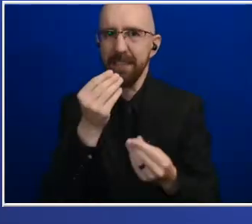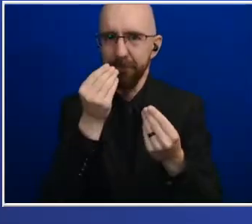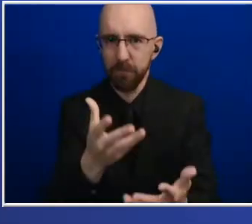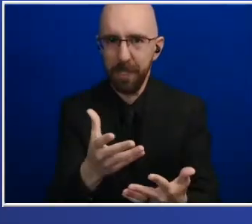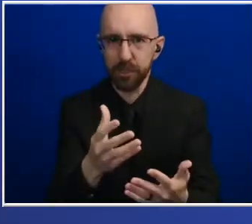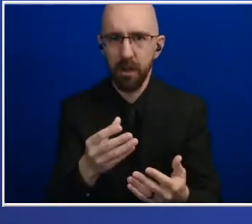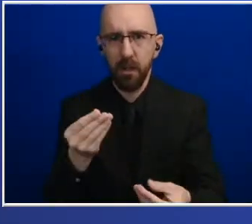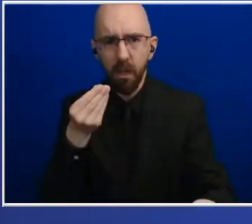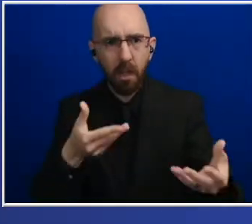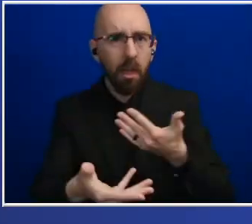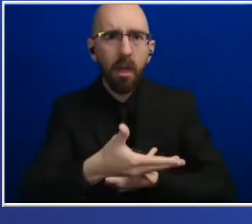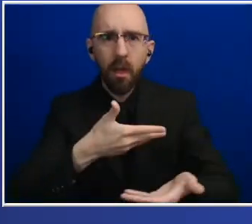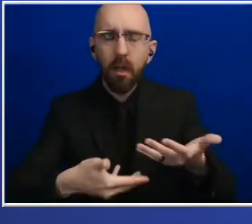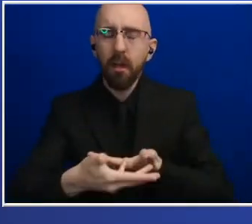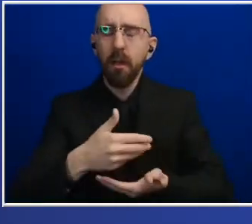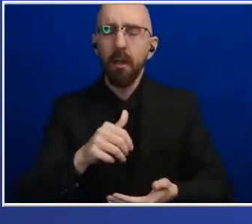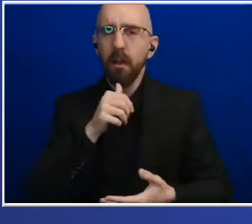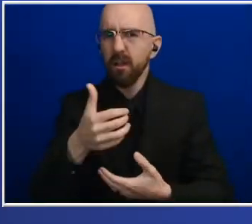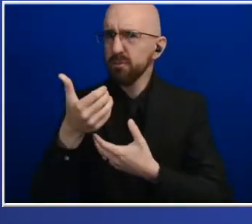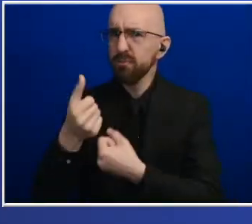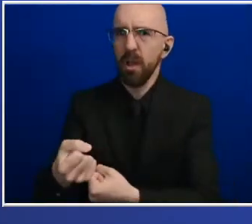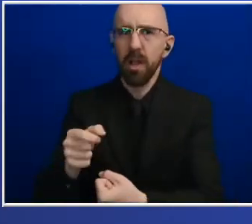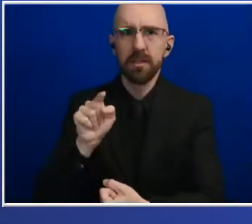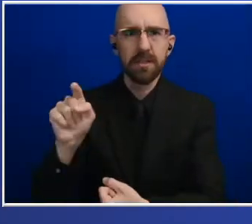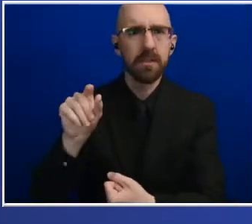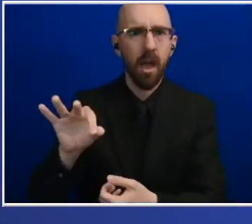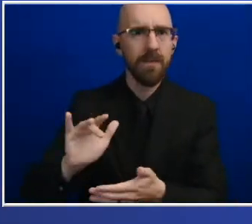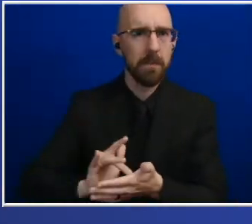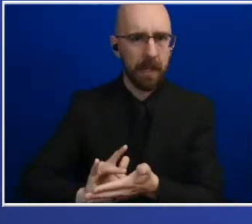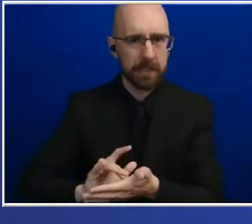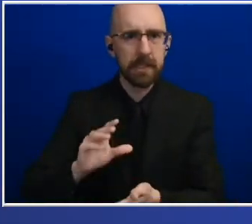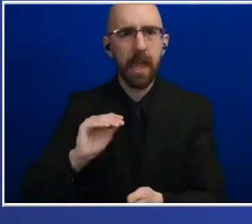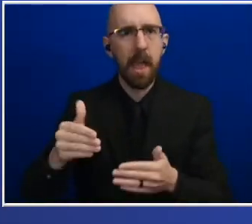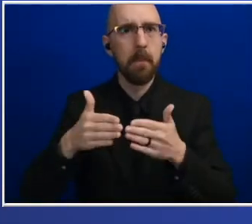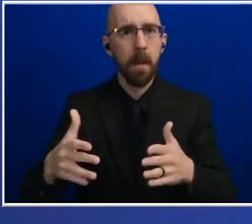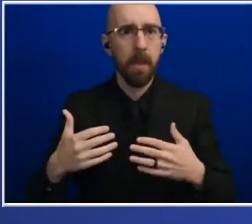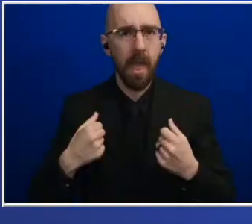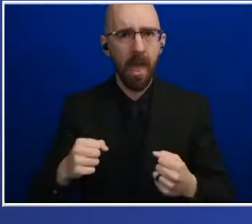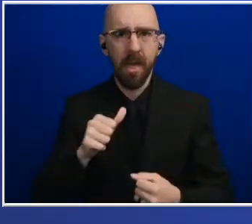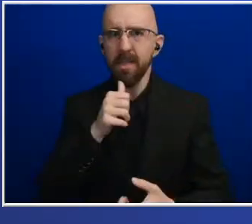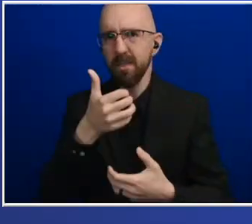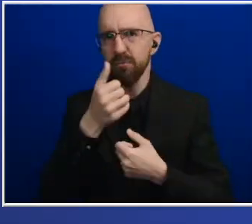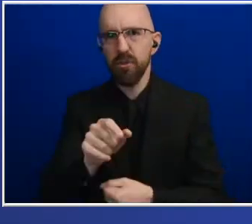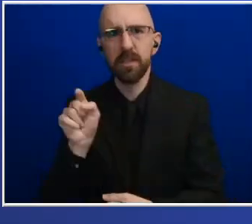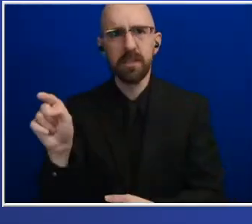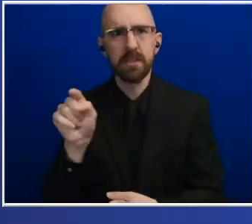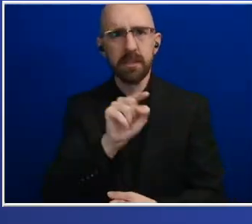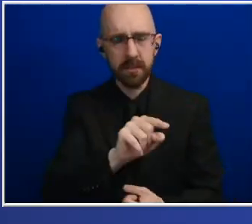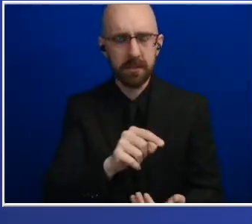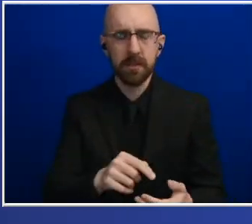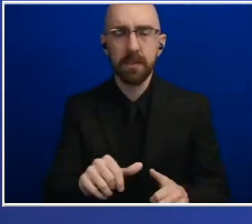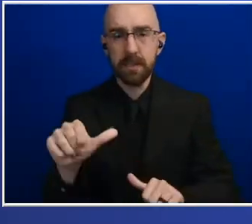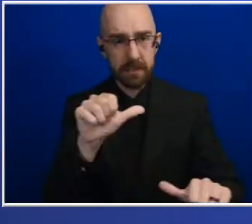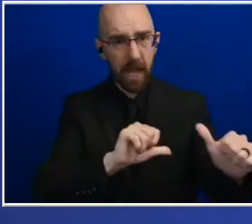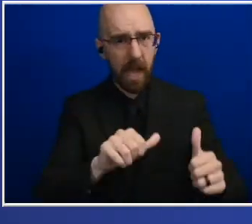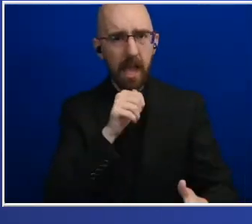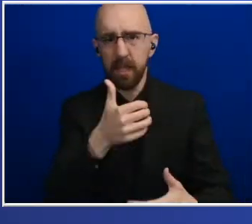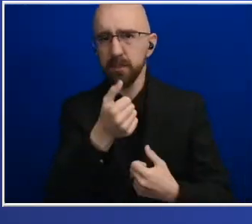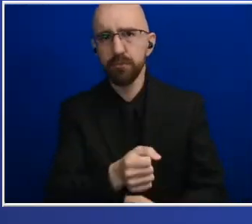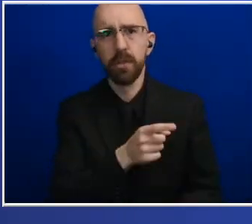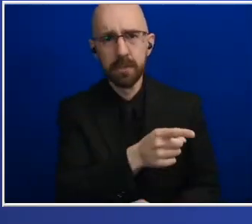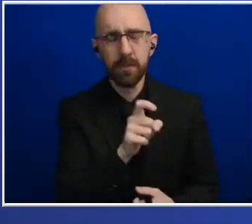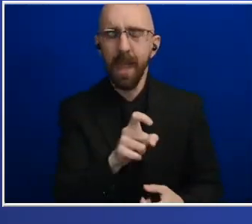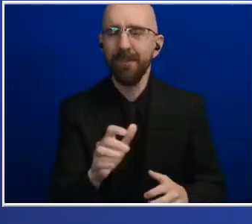and mistrust of medicine and public health, mistrust of science. We have to get back to knowing